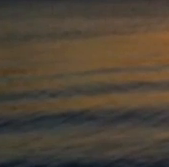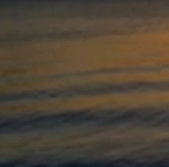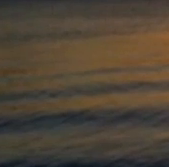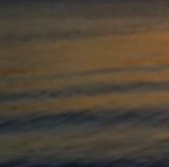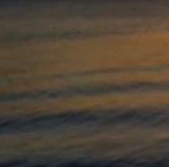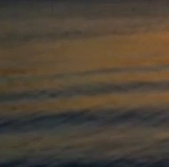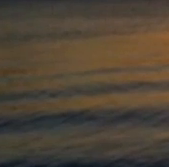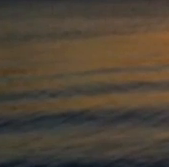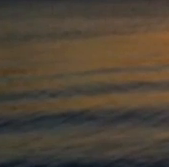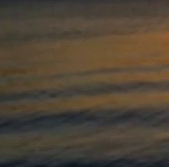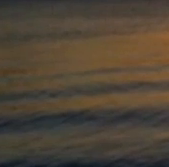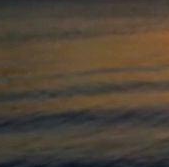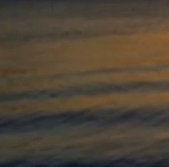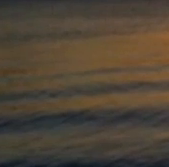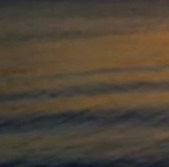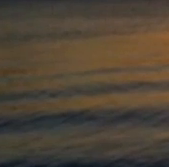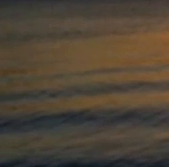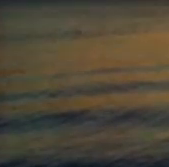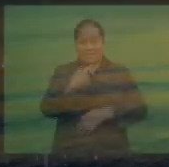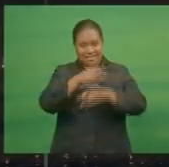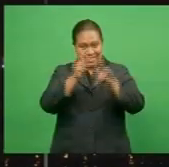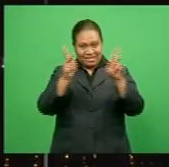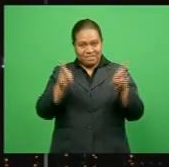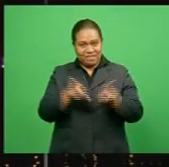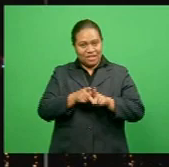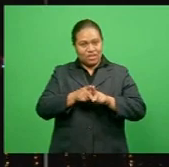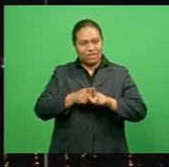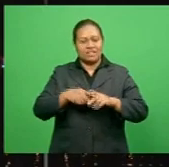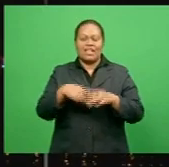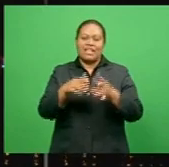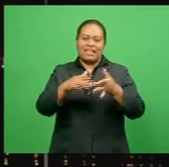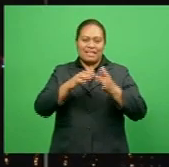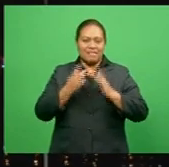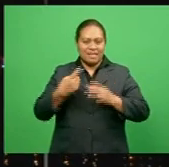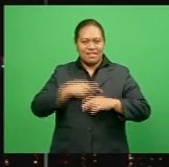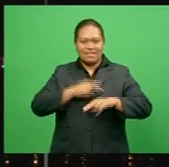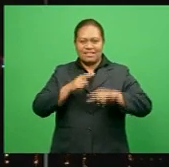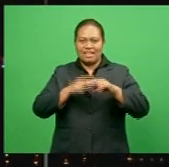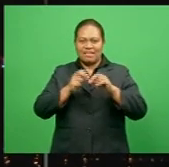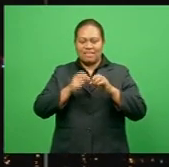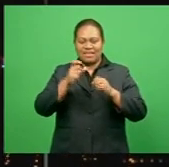over calm ocean. And be sure to send us your pictures to email